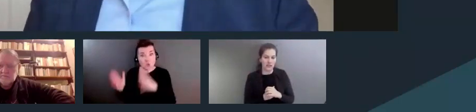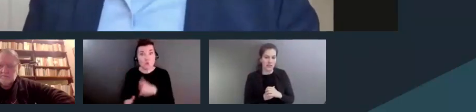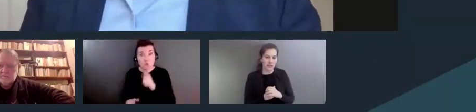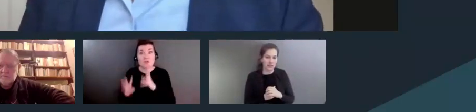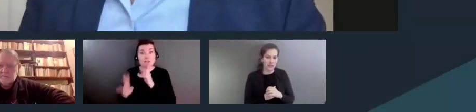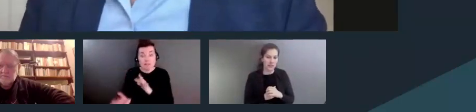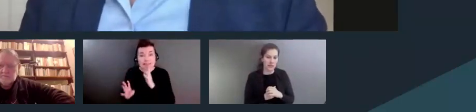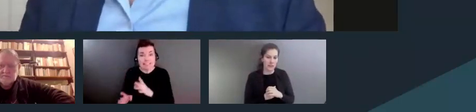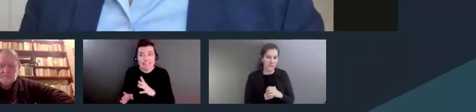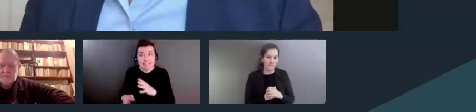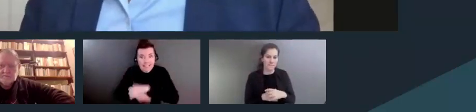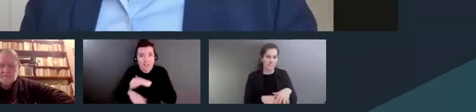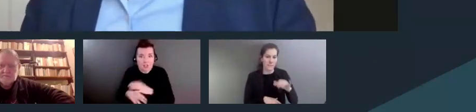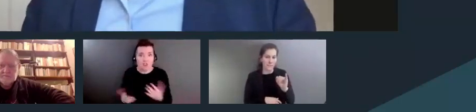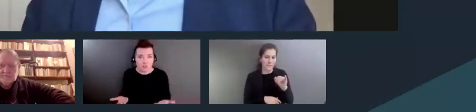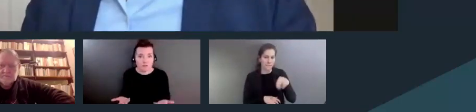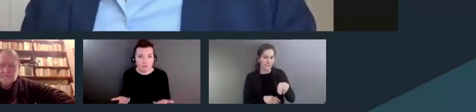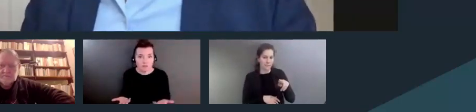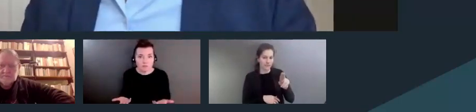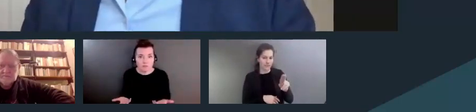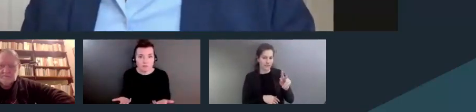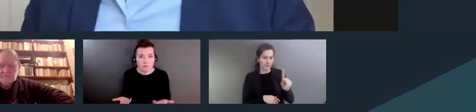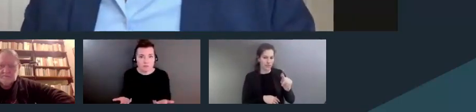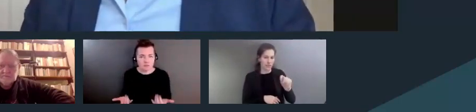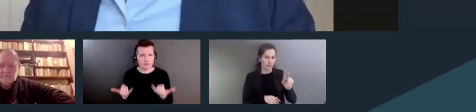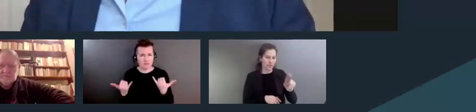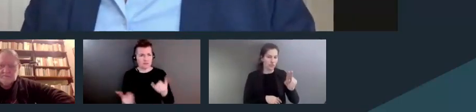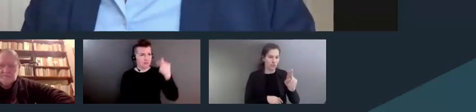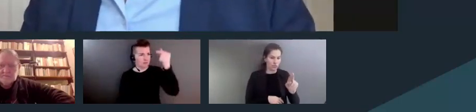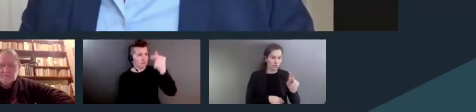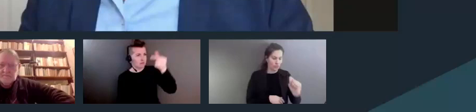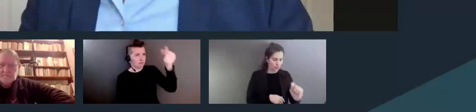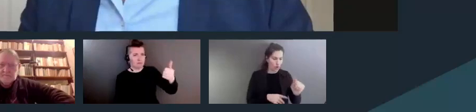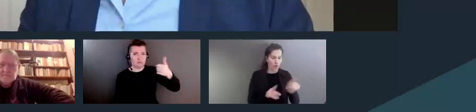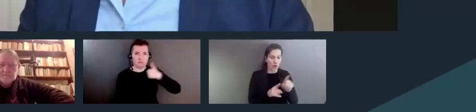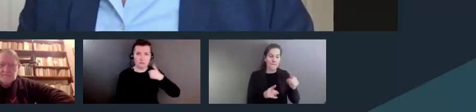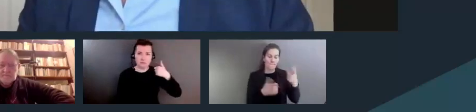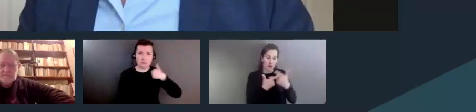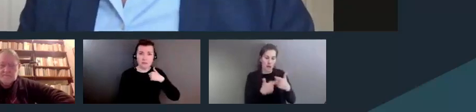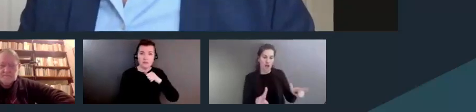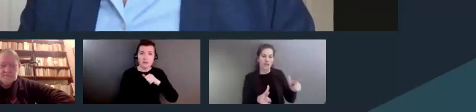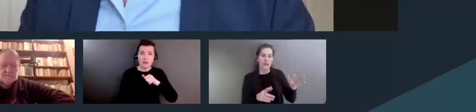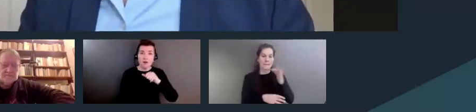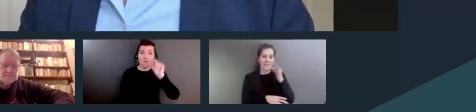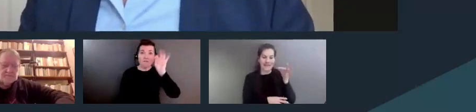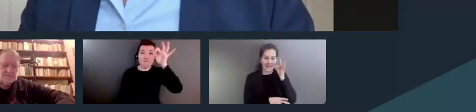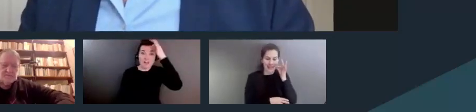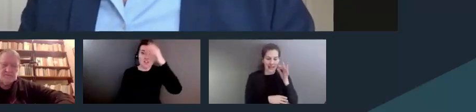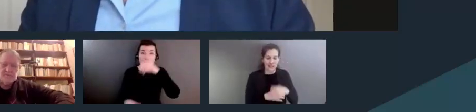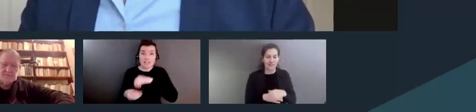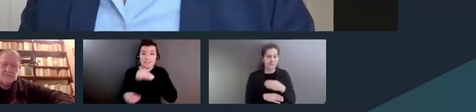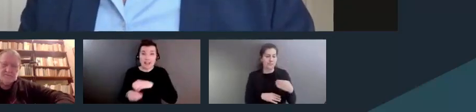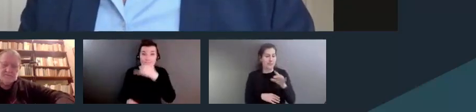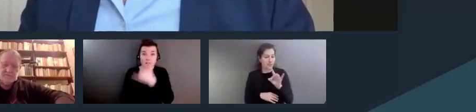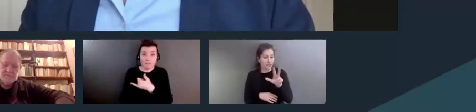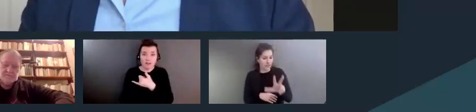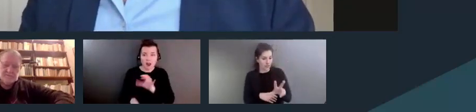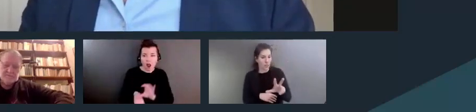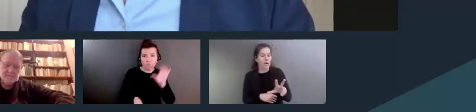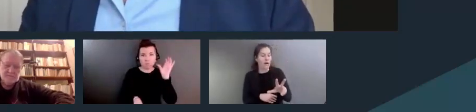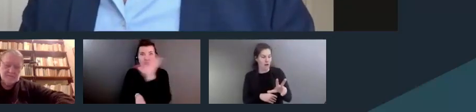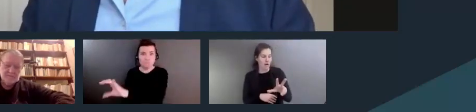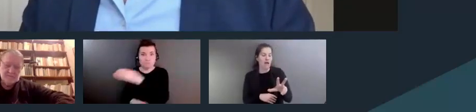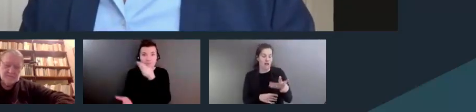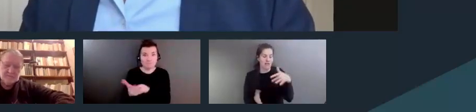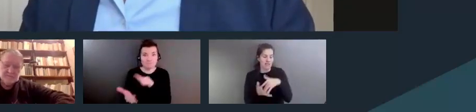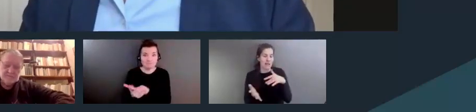Meanwhile, Canada, the Canadian government, is spending 44 times more on French inside Nunavut than on